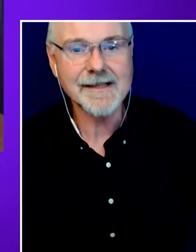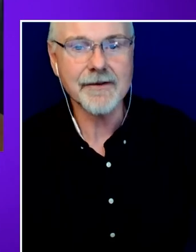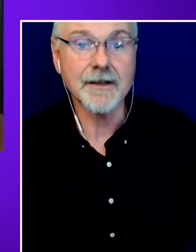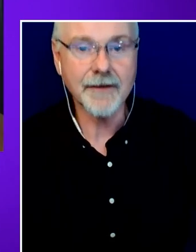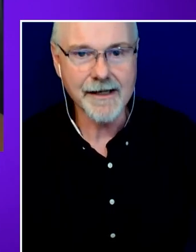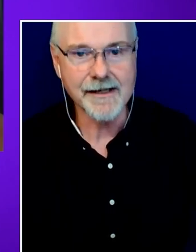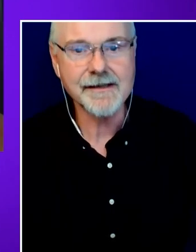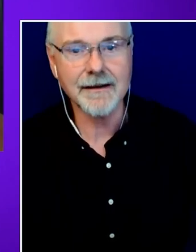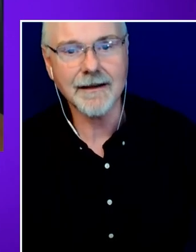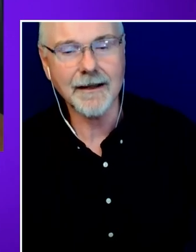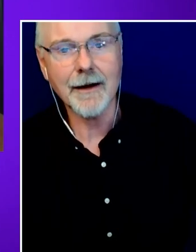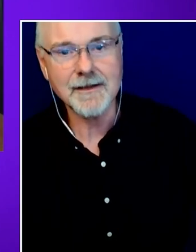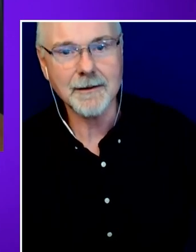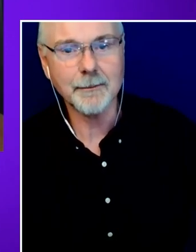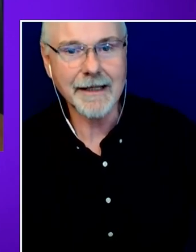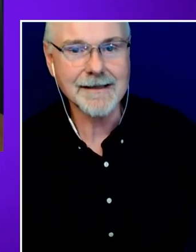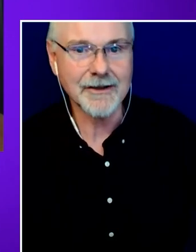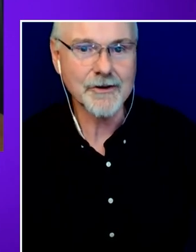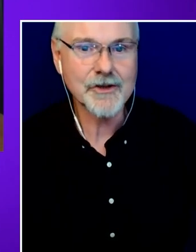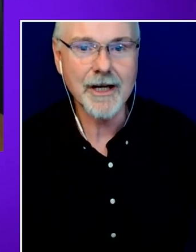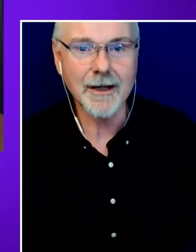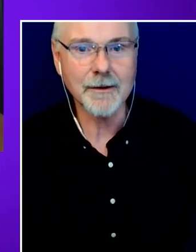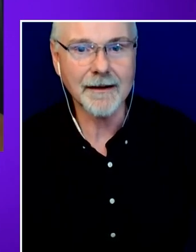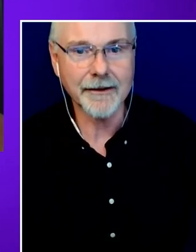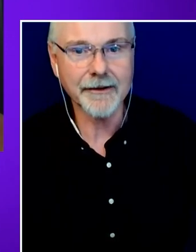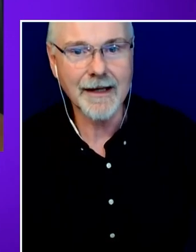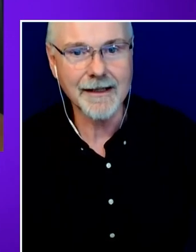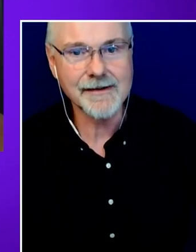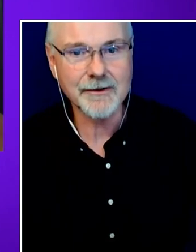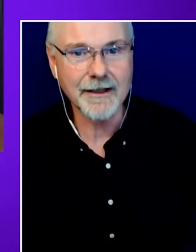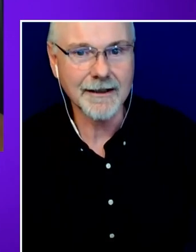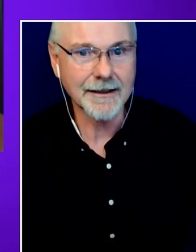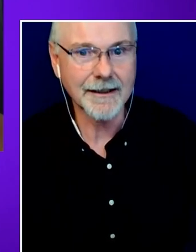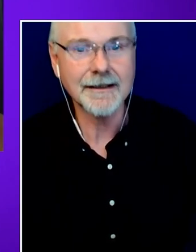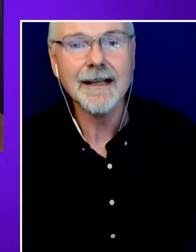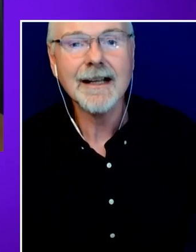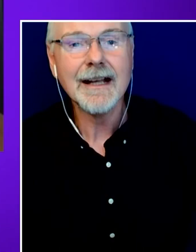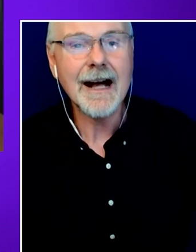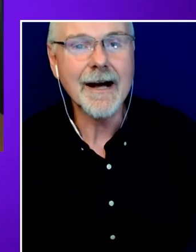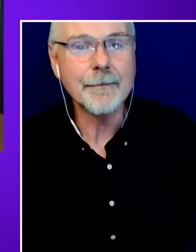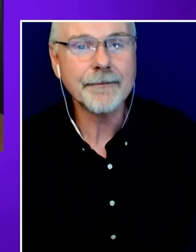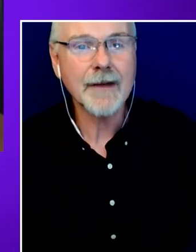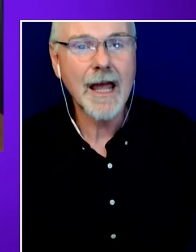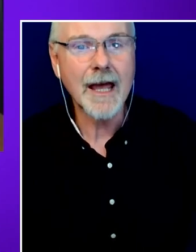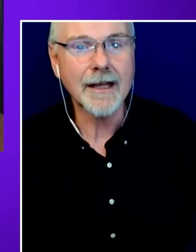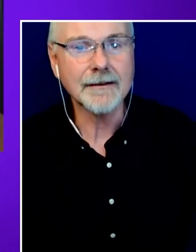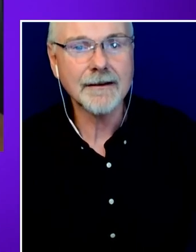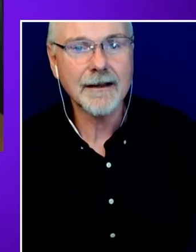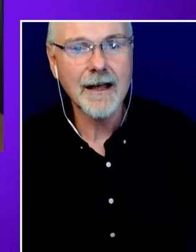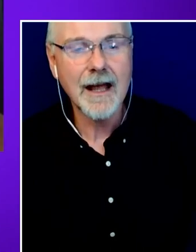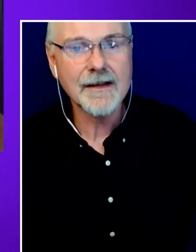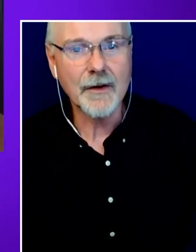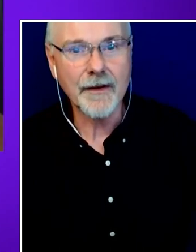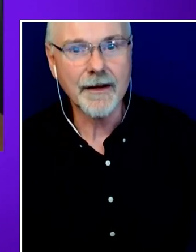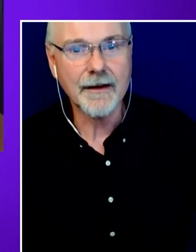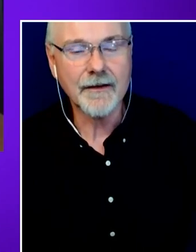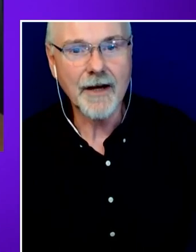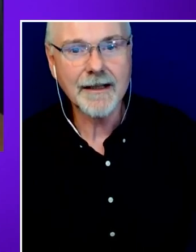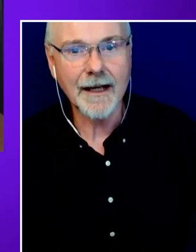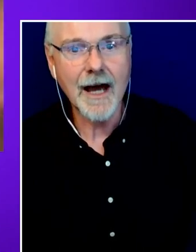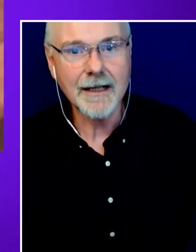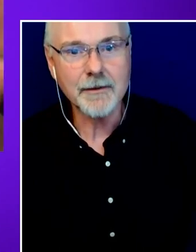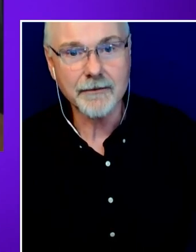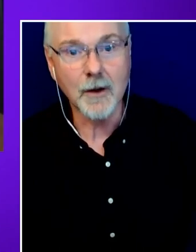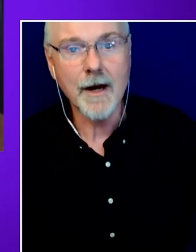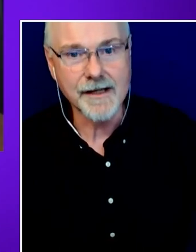want to ask for the device, the thing that you have to plant in your chair with the little tiny screen on it. And so they're